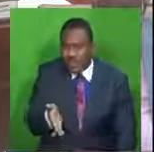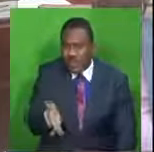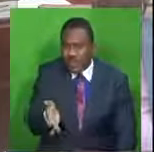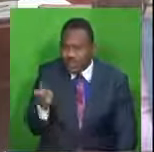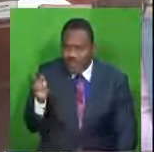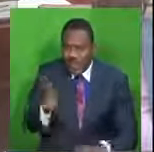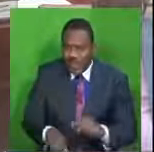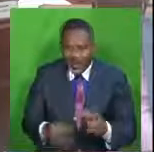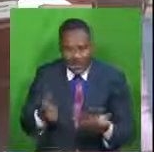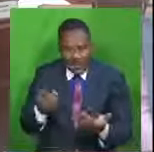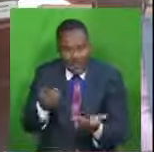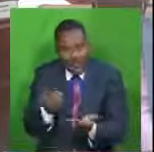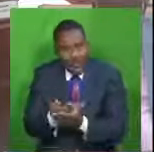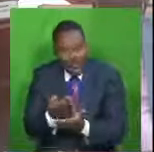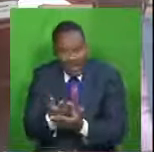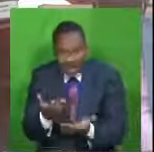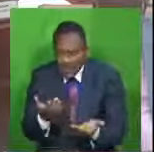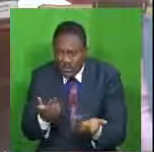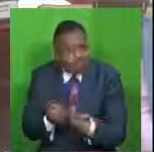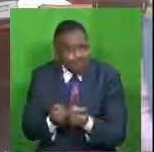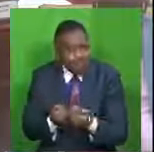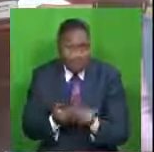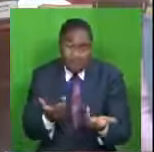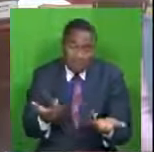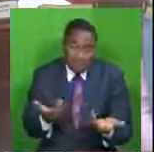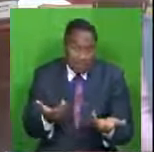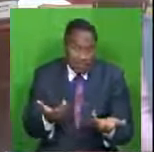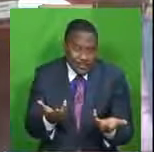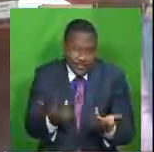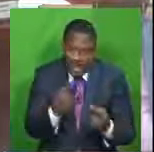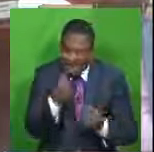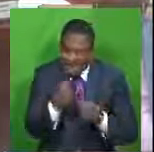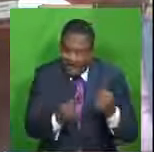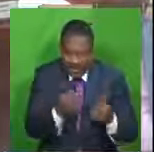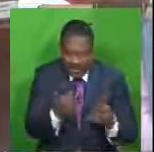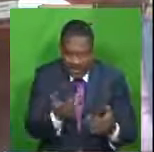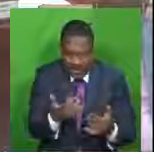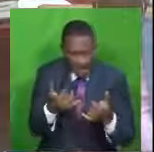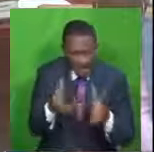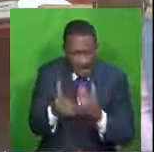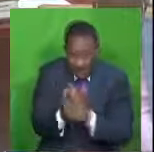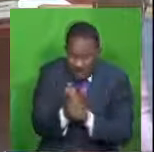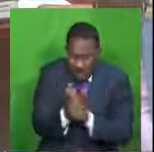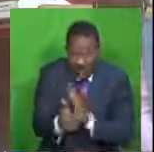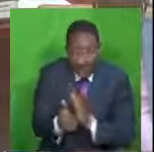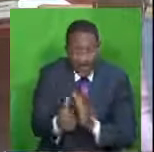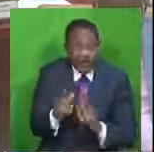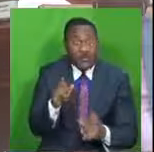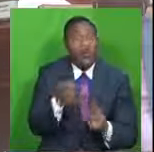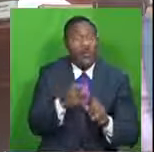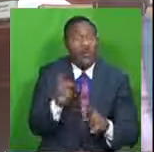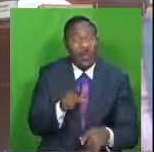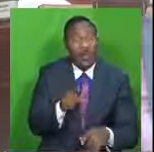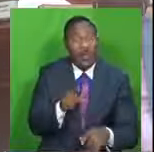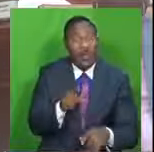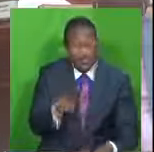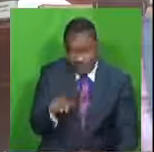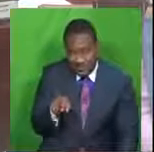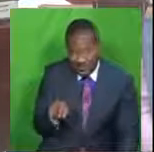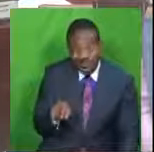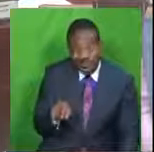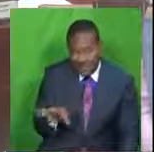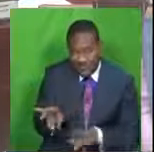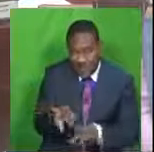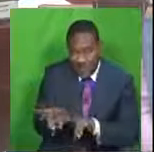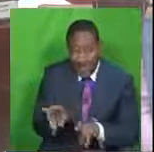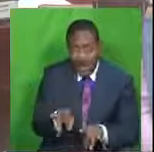them. Yet, the talents can only emanate from those juveniles with potential to